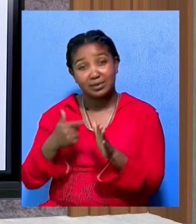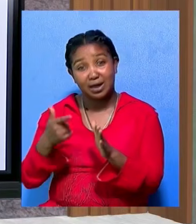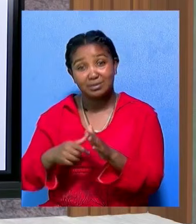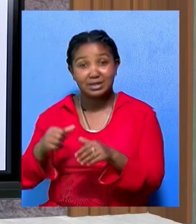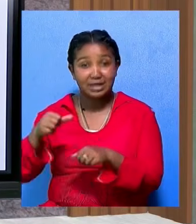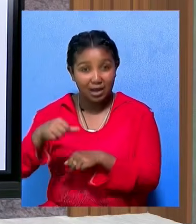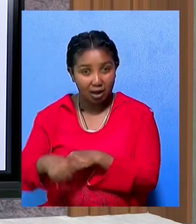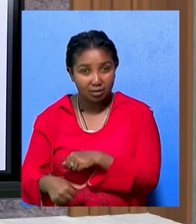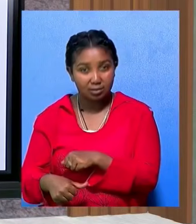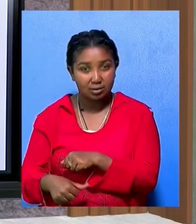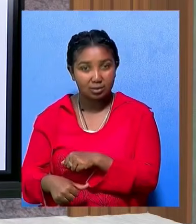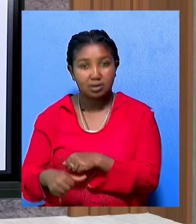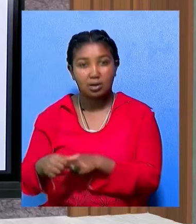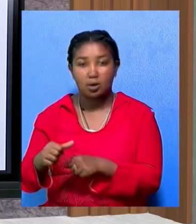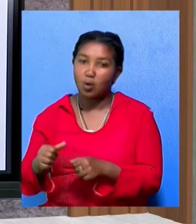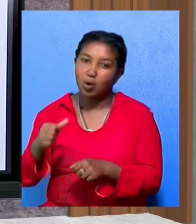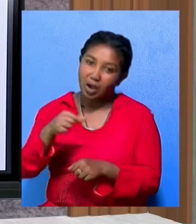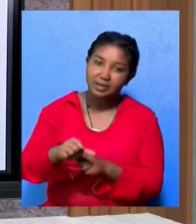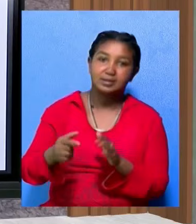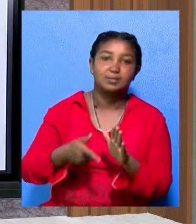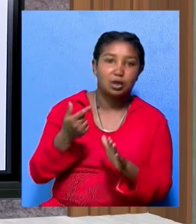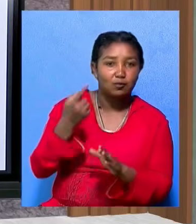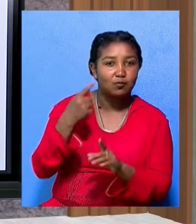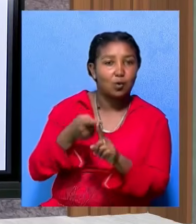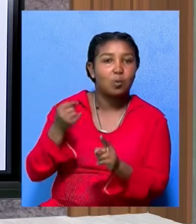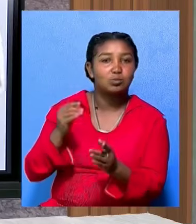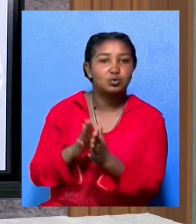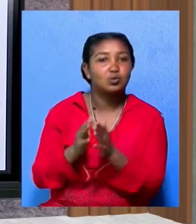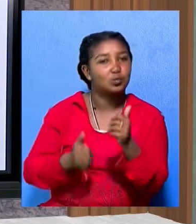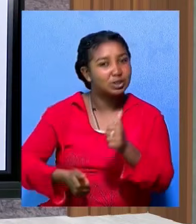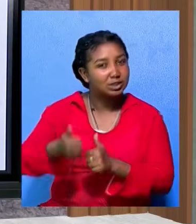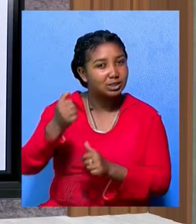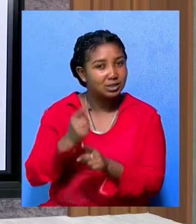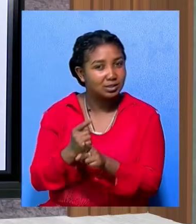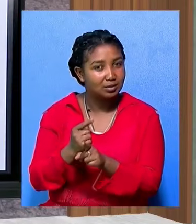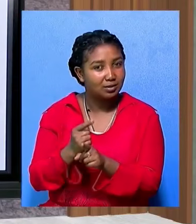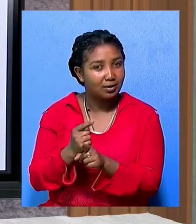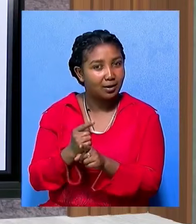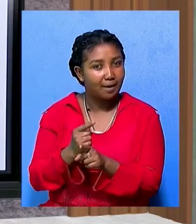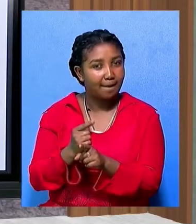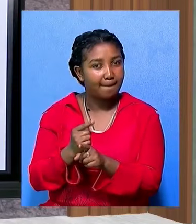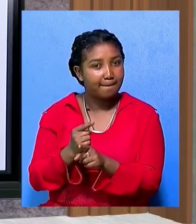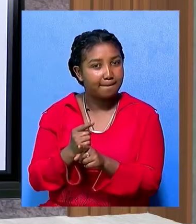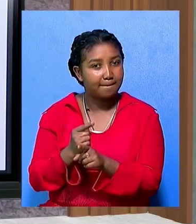late or late sometimes from school.